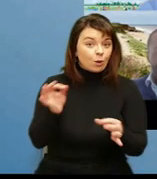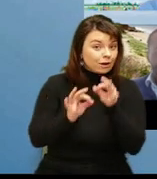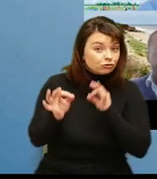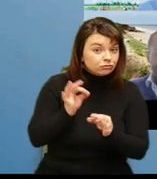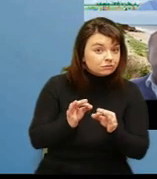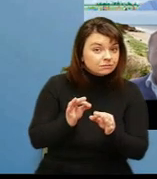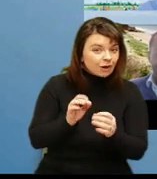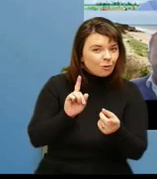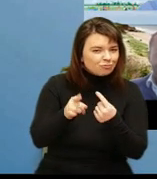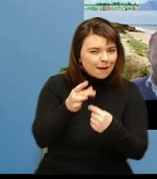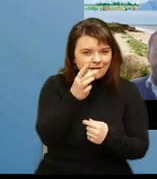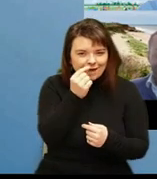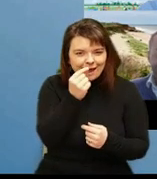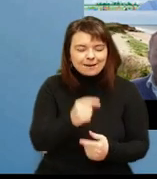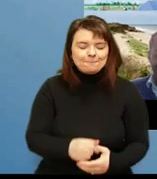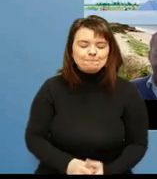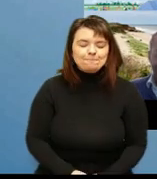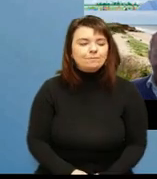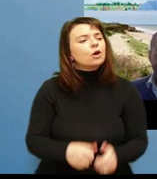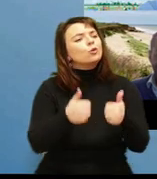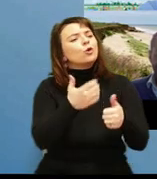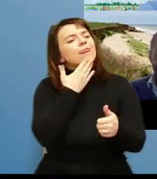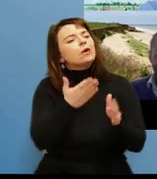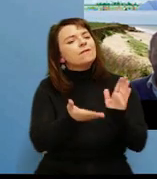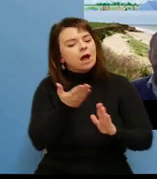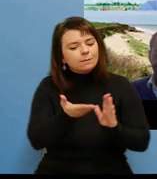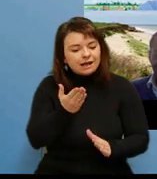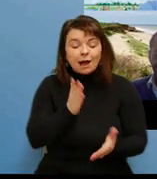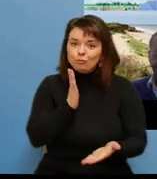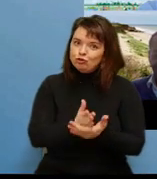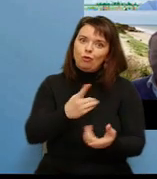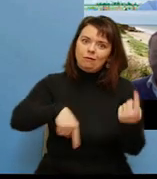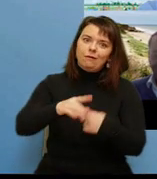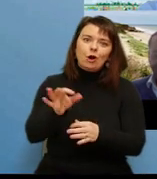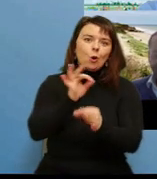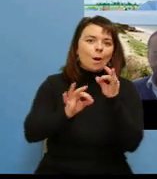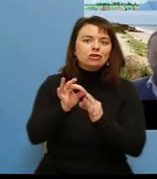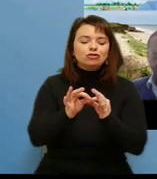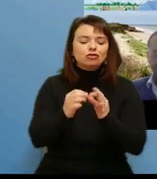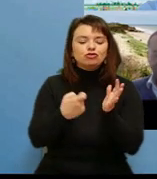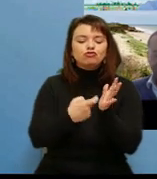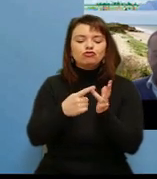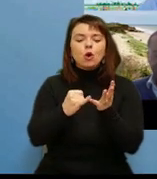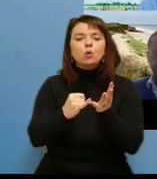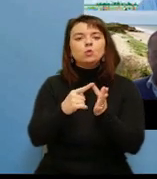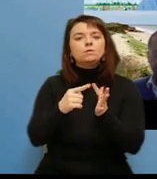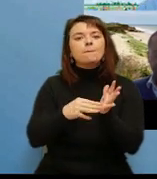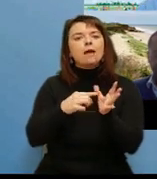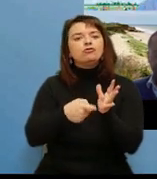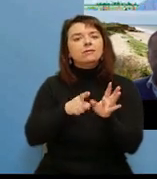answer any questions if I can. Very good. Thanks for the update. I'm sure there are questions. Rosemary.